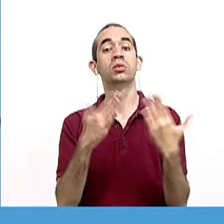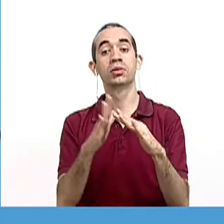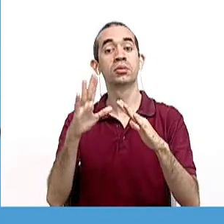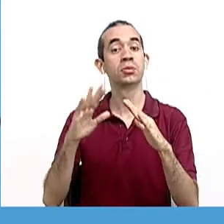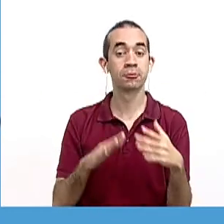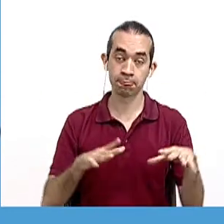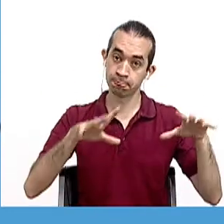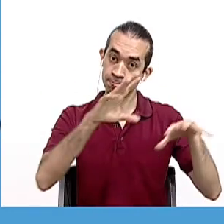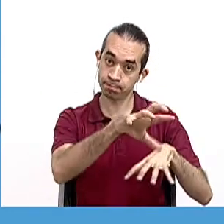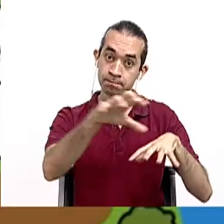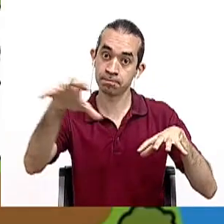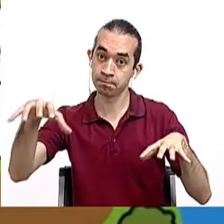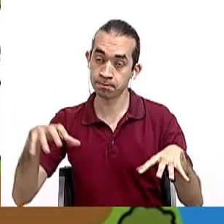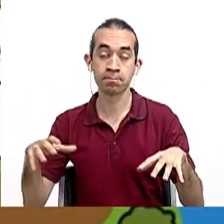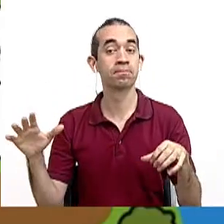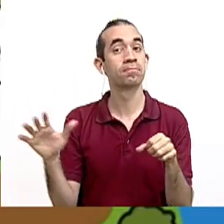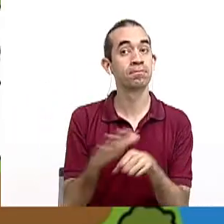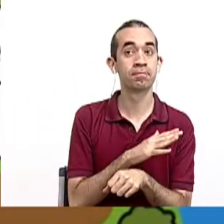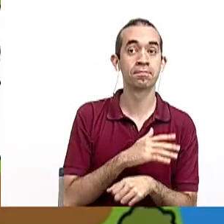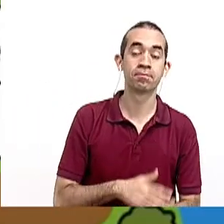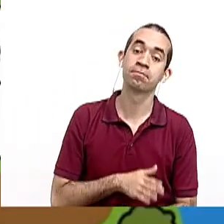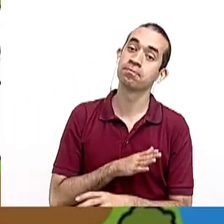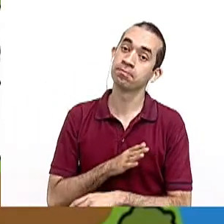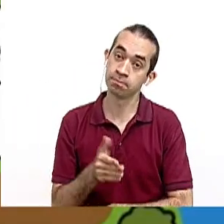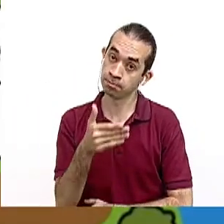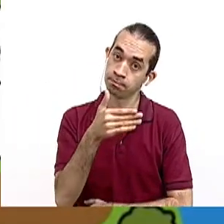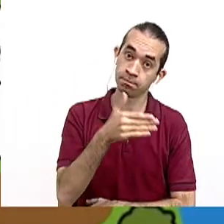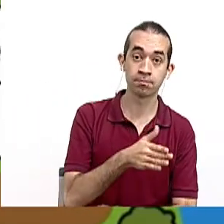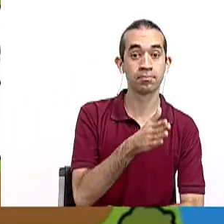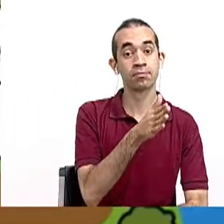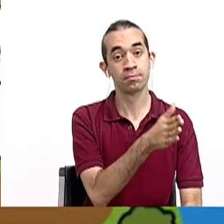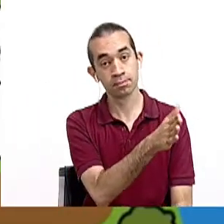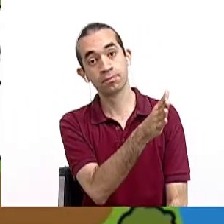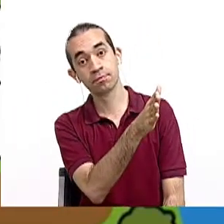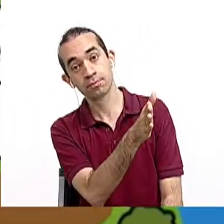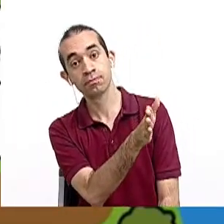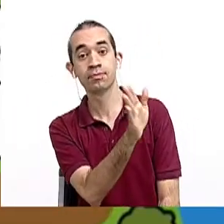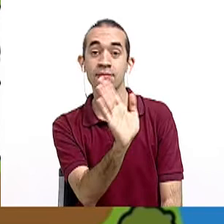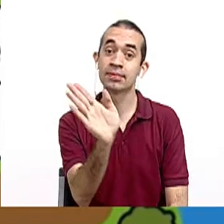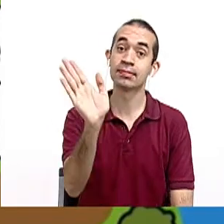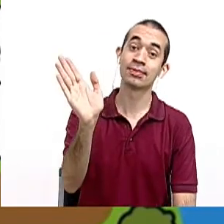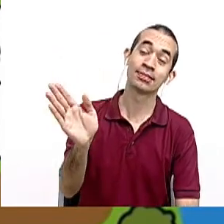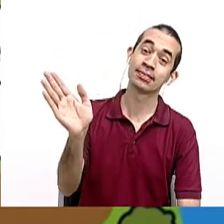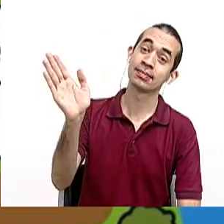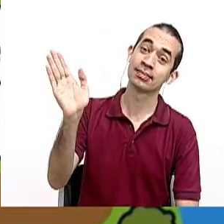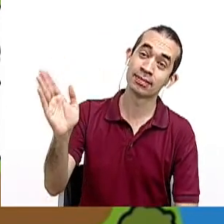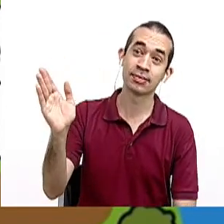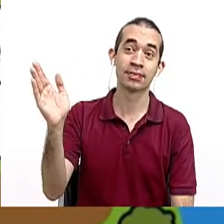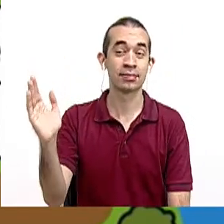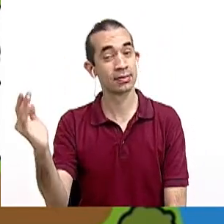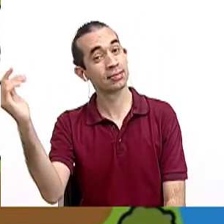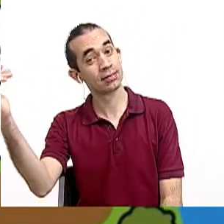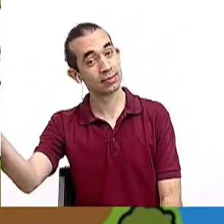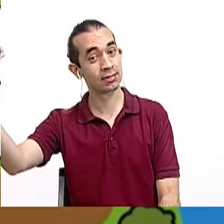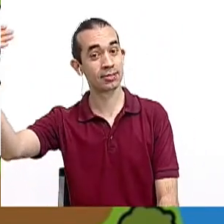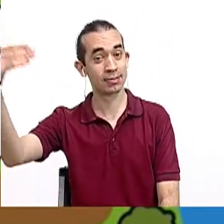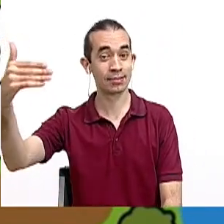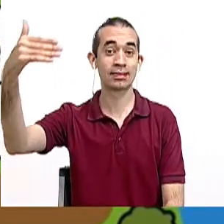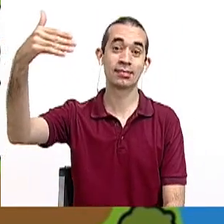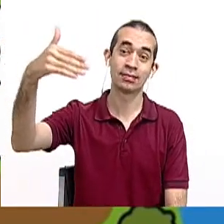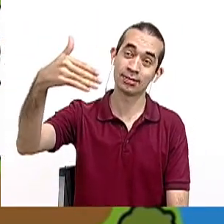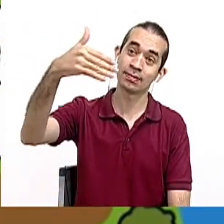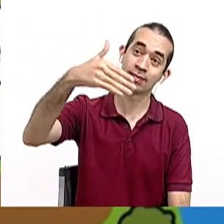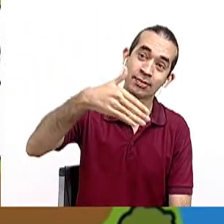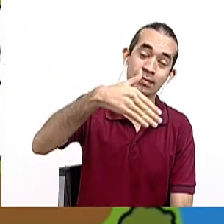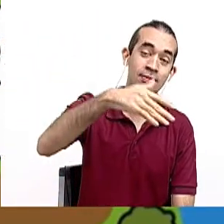my town. Turn left, turn right. Go straight ahead. Up the street, then back